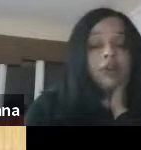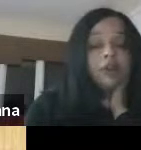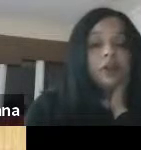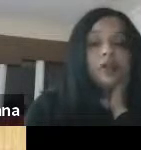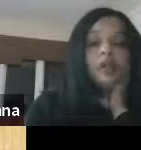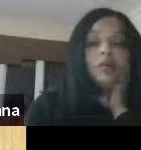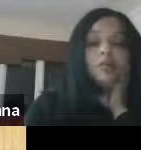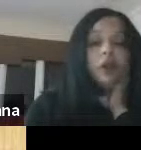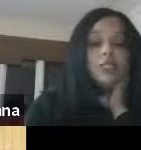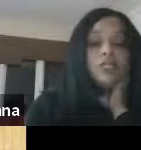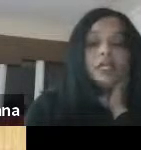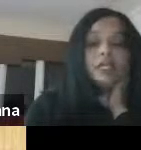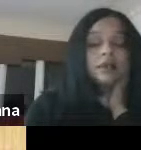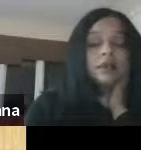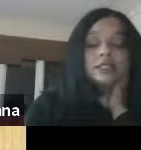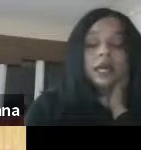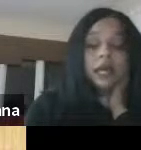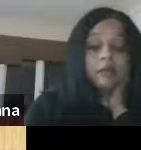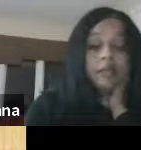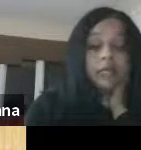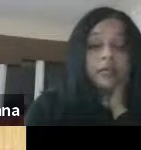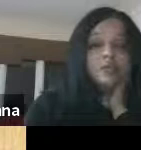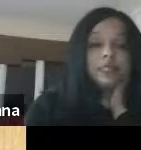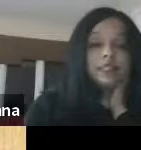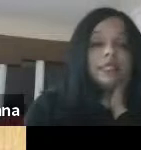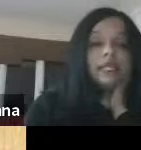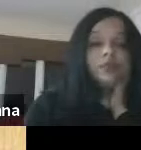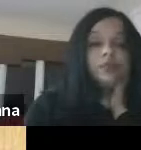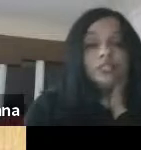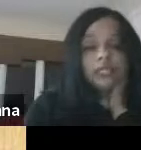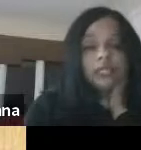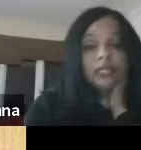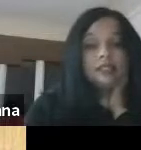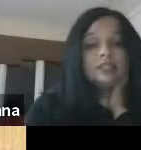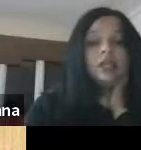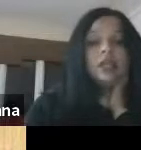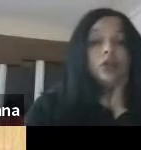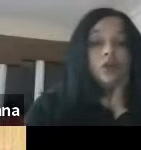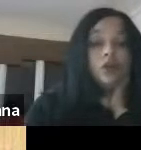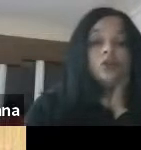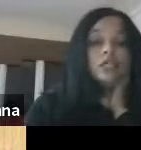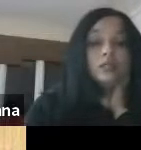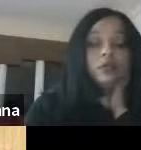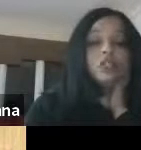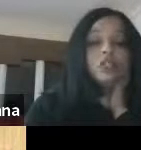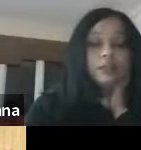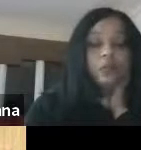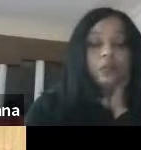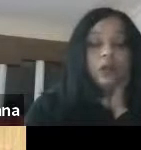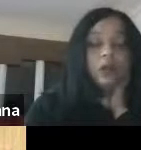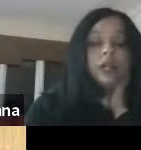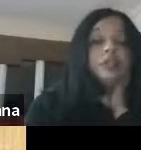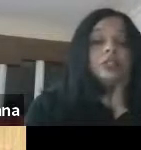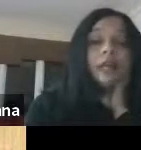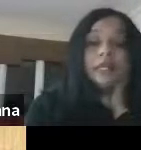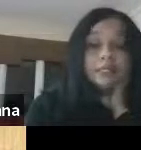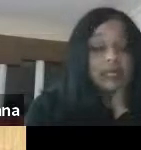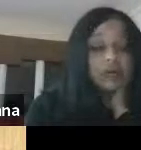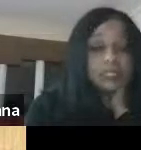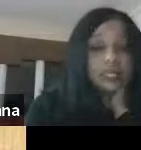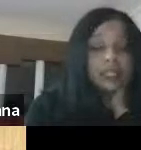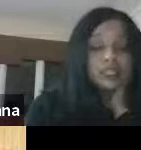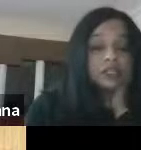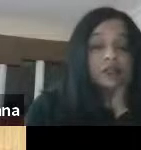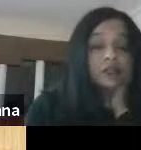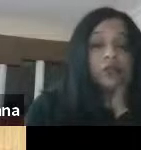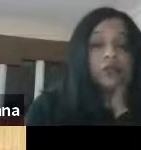behavior, projects, time management, sustaining routines, goals, emotions, and more. So any